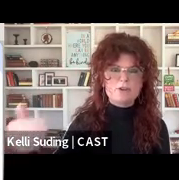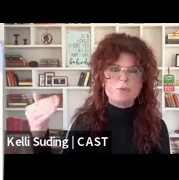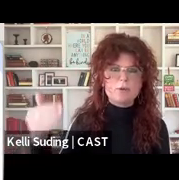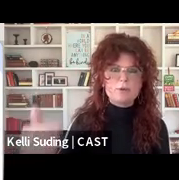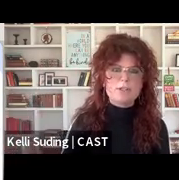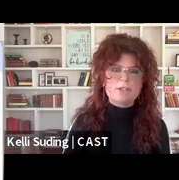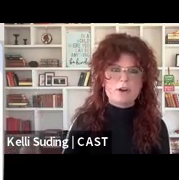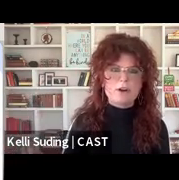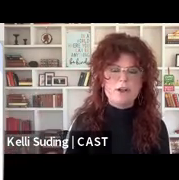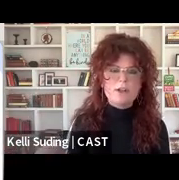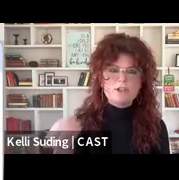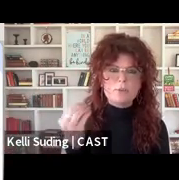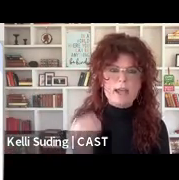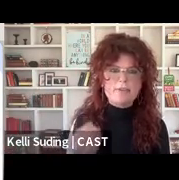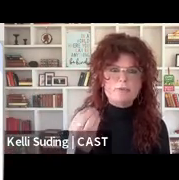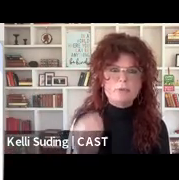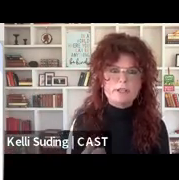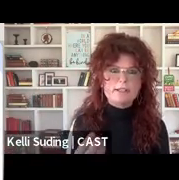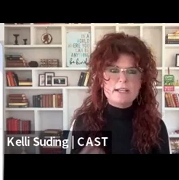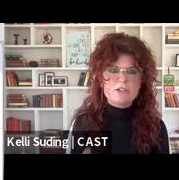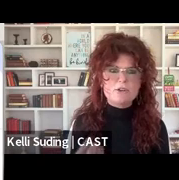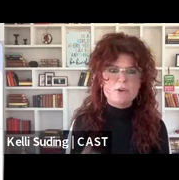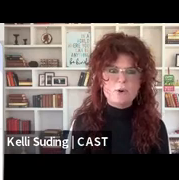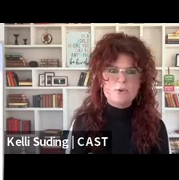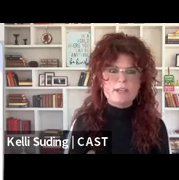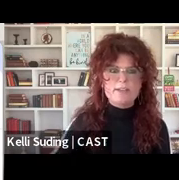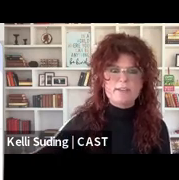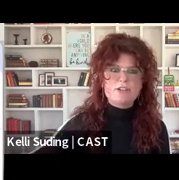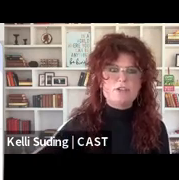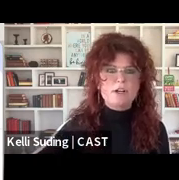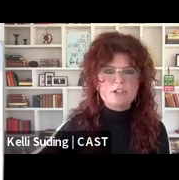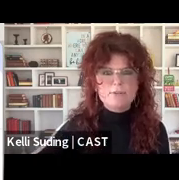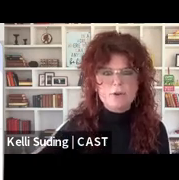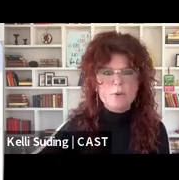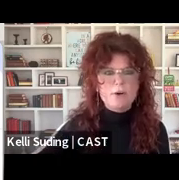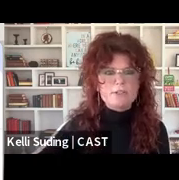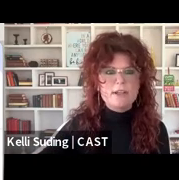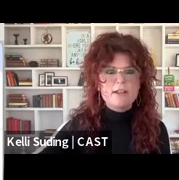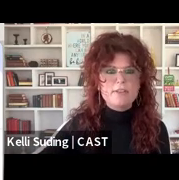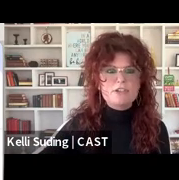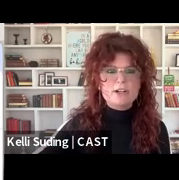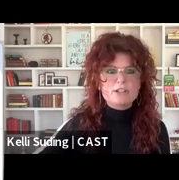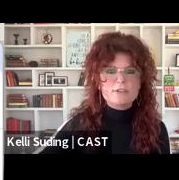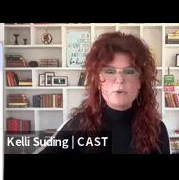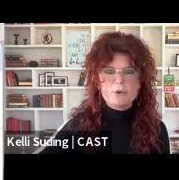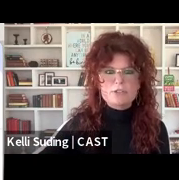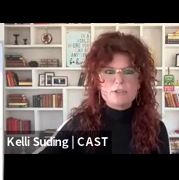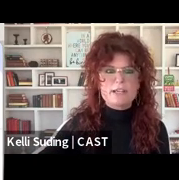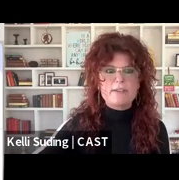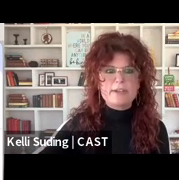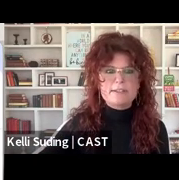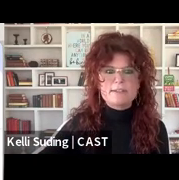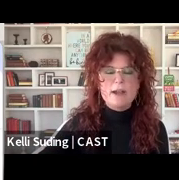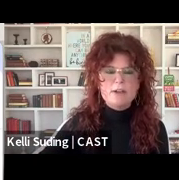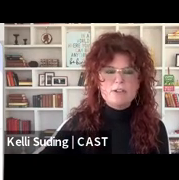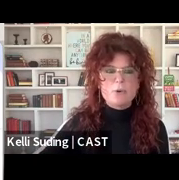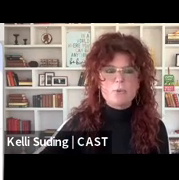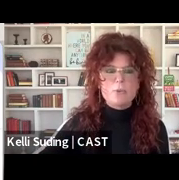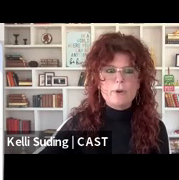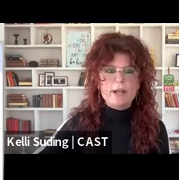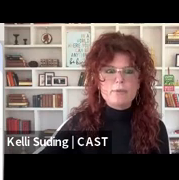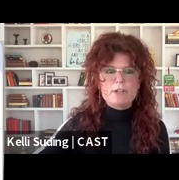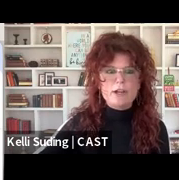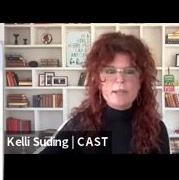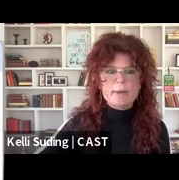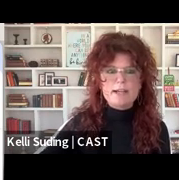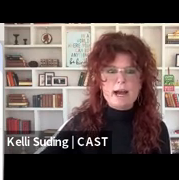our learners, where would we start? So we have really intentional goals. And then the structure of the course. The structure of the course looks like this.